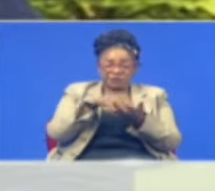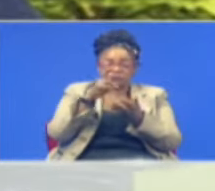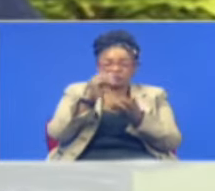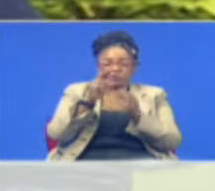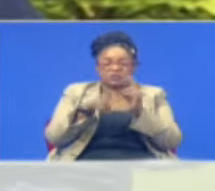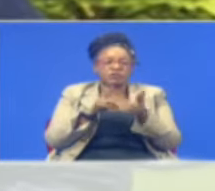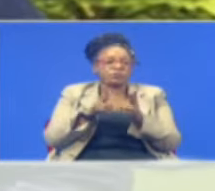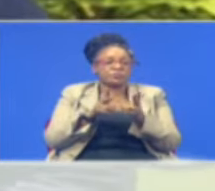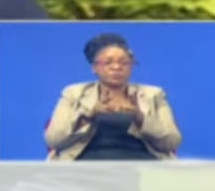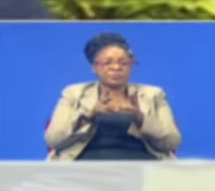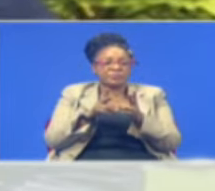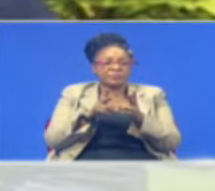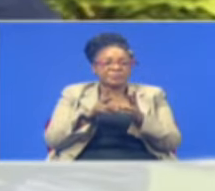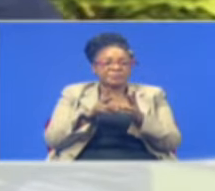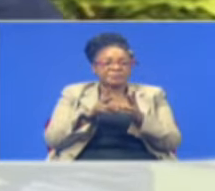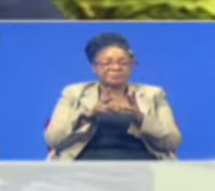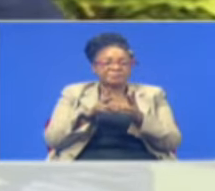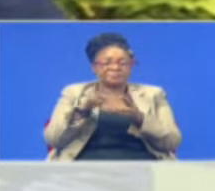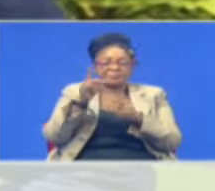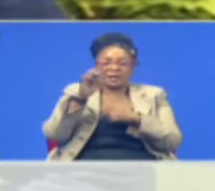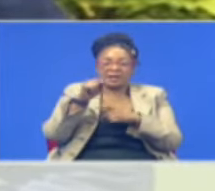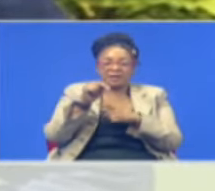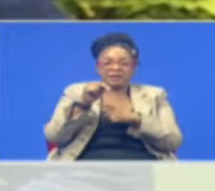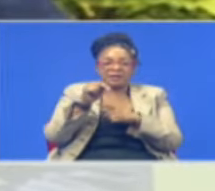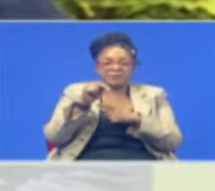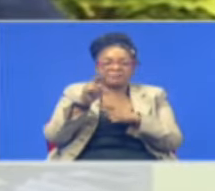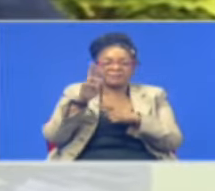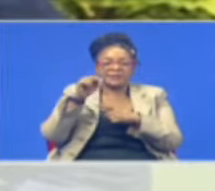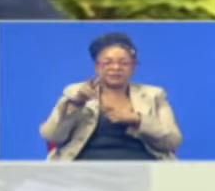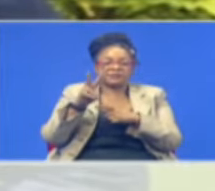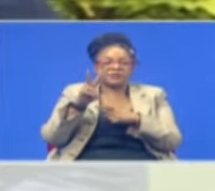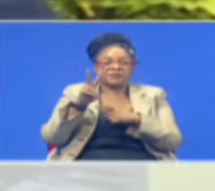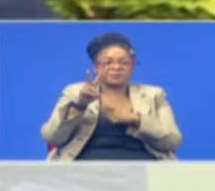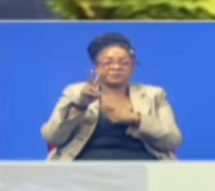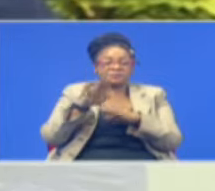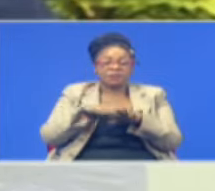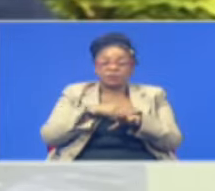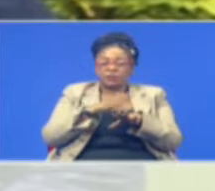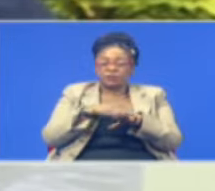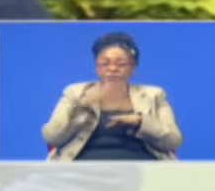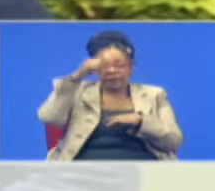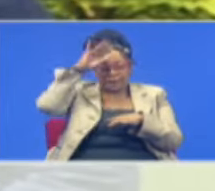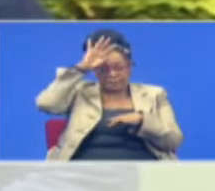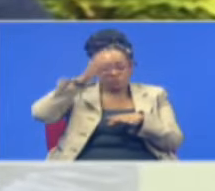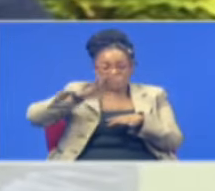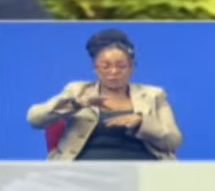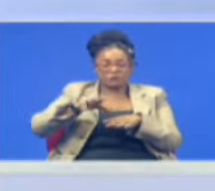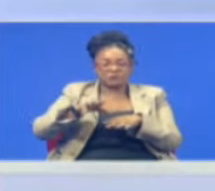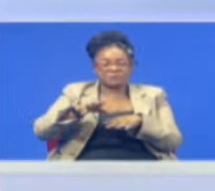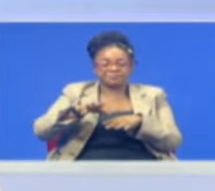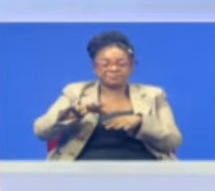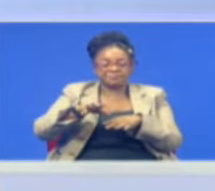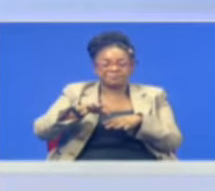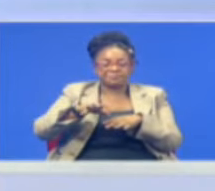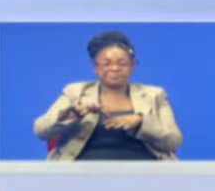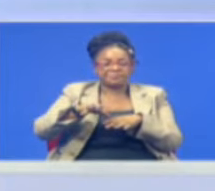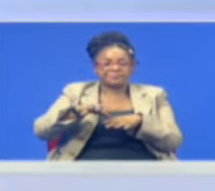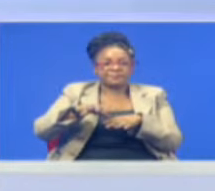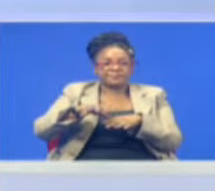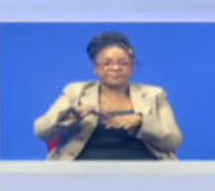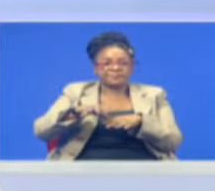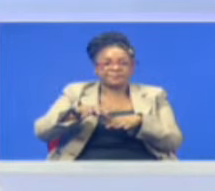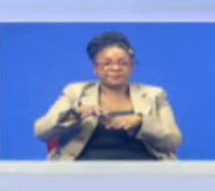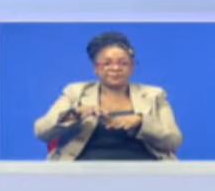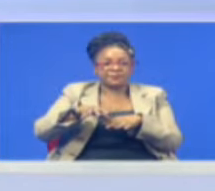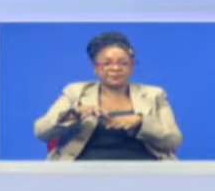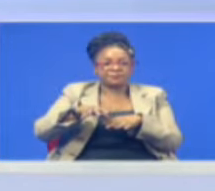2022. Kennedy Mureithi, NTV in Kikuyu, Kiambu County. Still on politics,